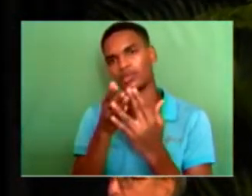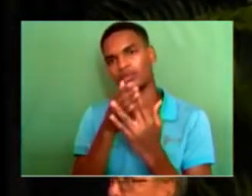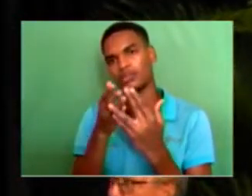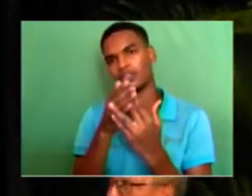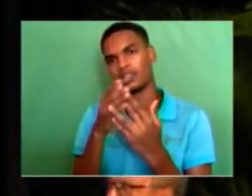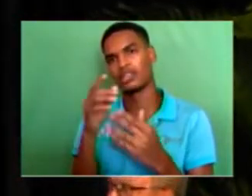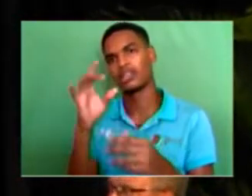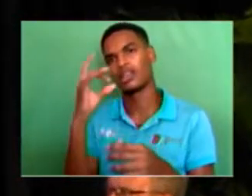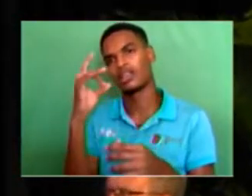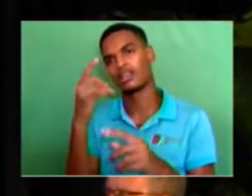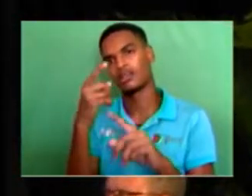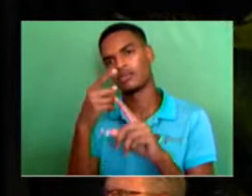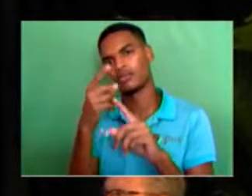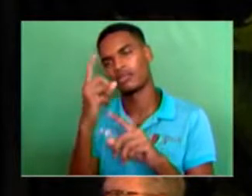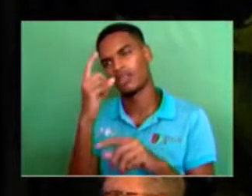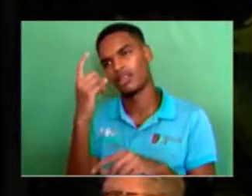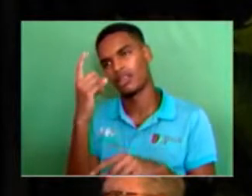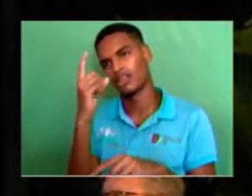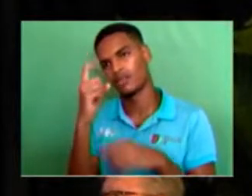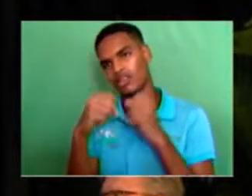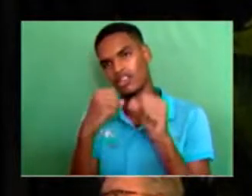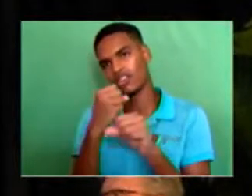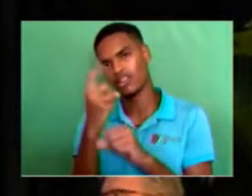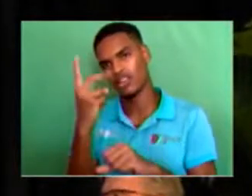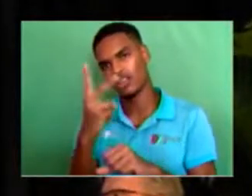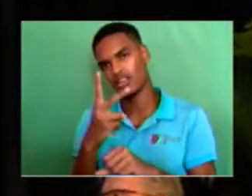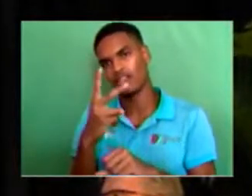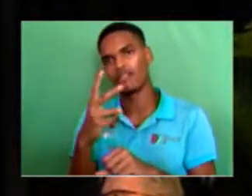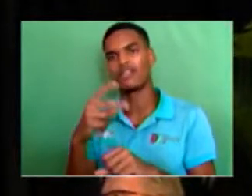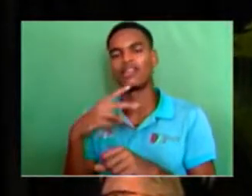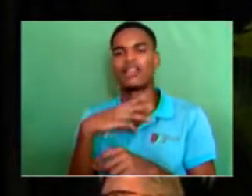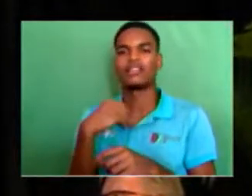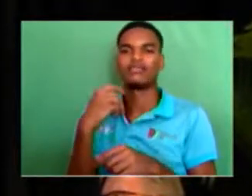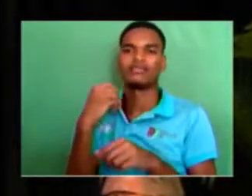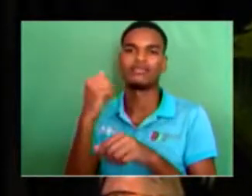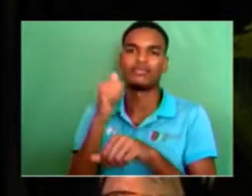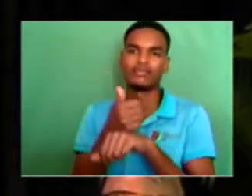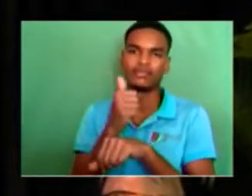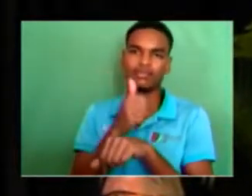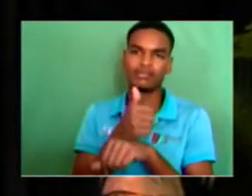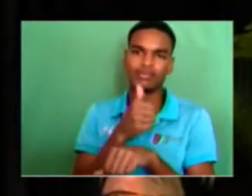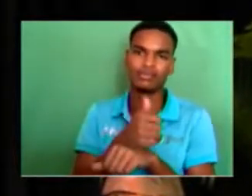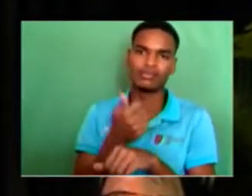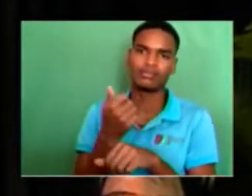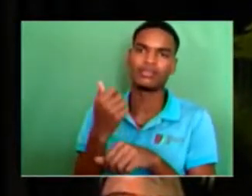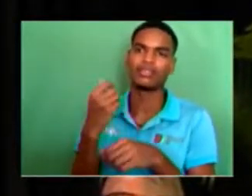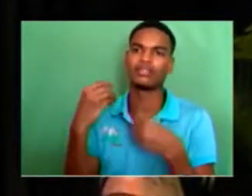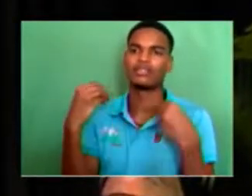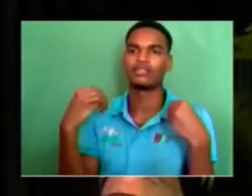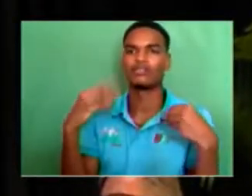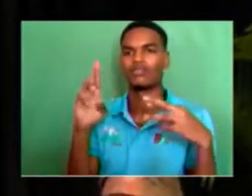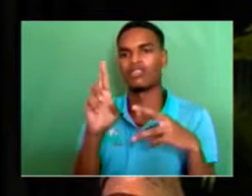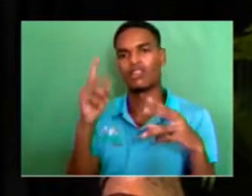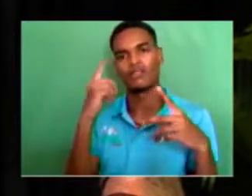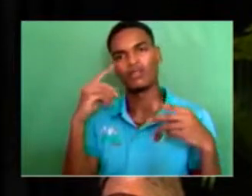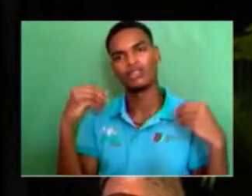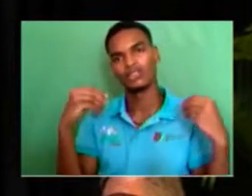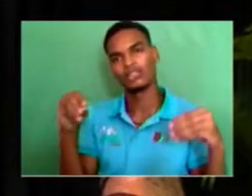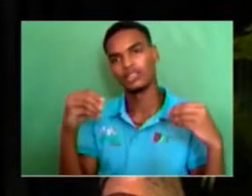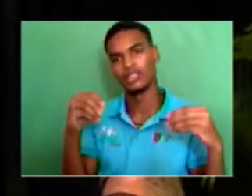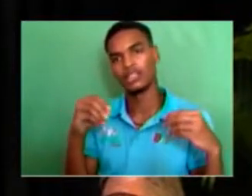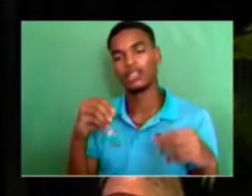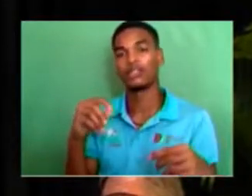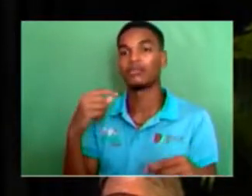half, between defining a feature set and having a product ready for sale. I think